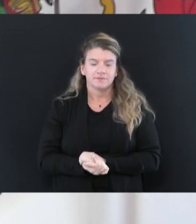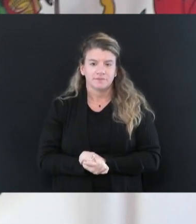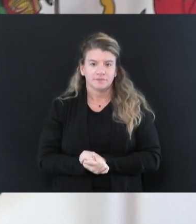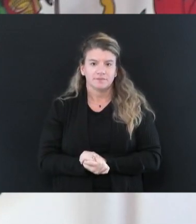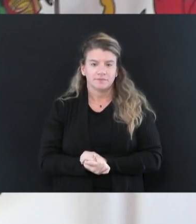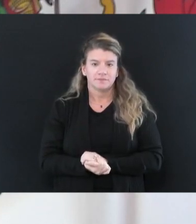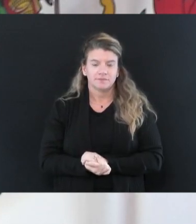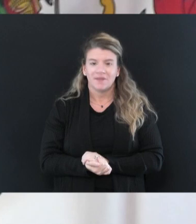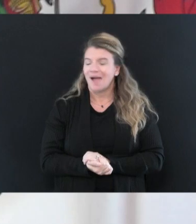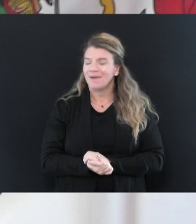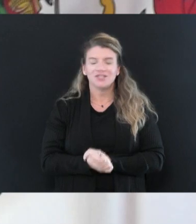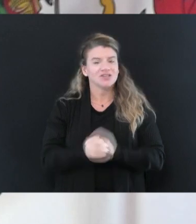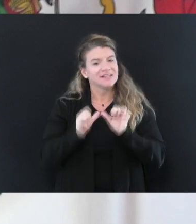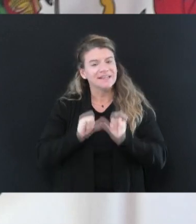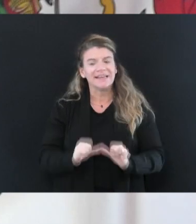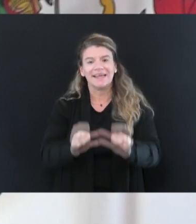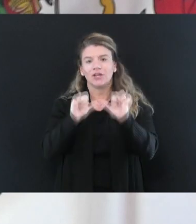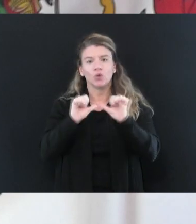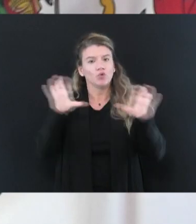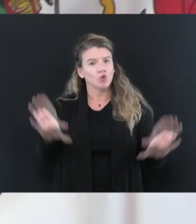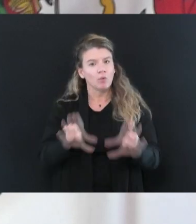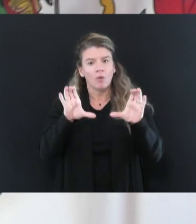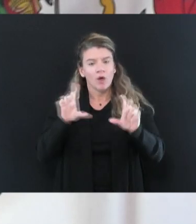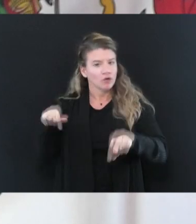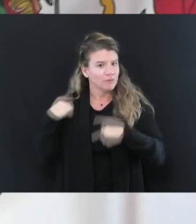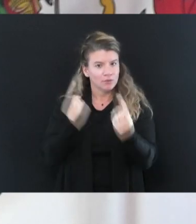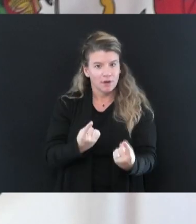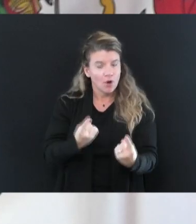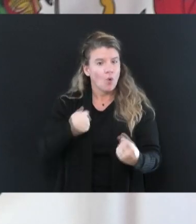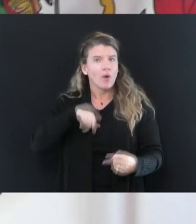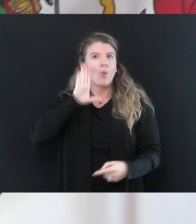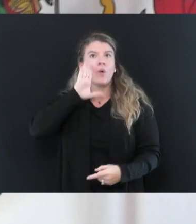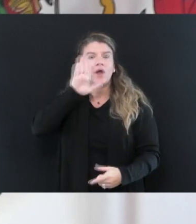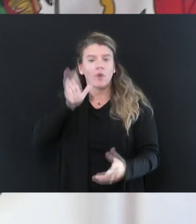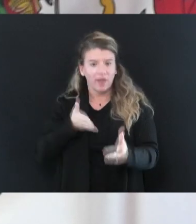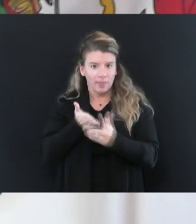Just stay the course, West Virginia. We're going to get through this.